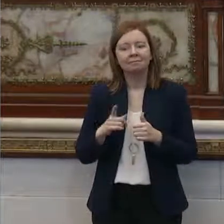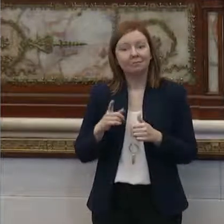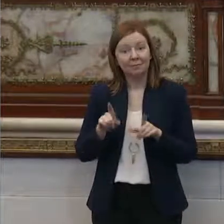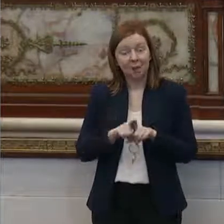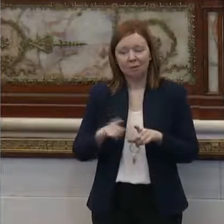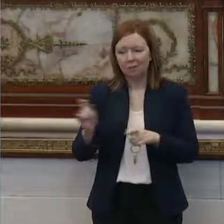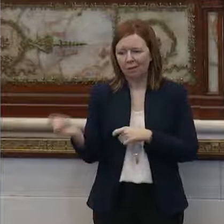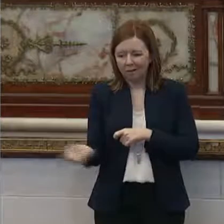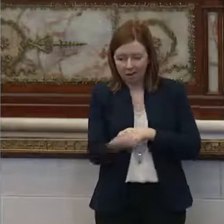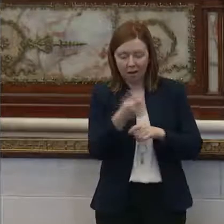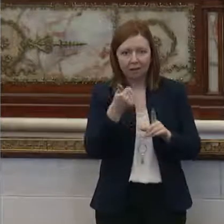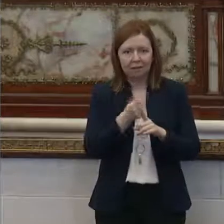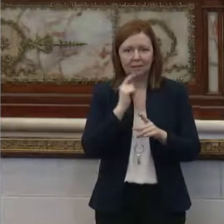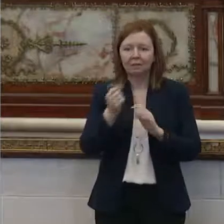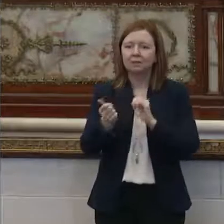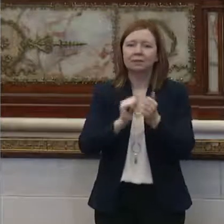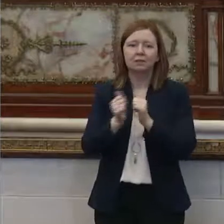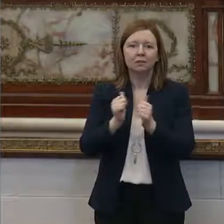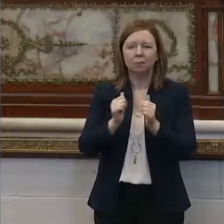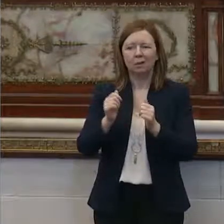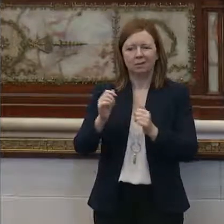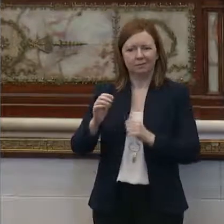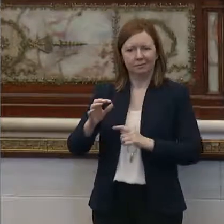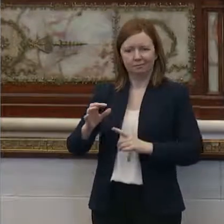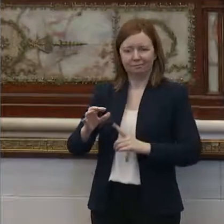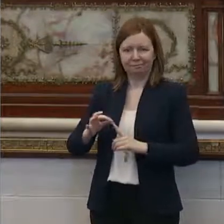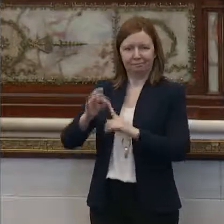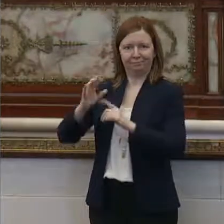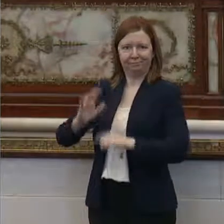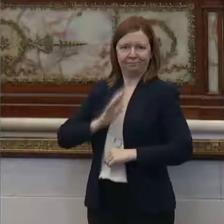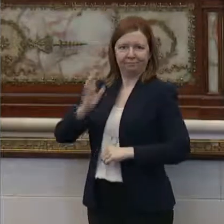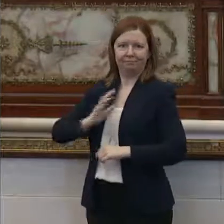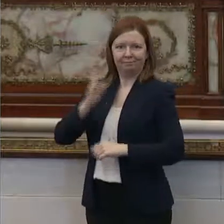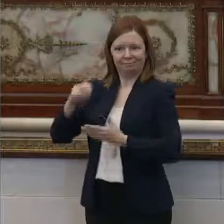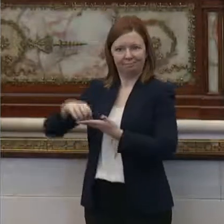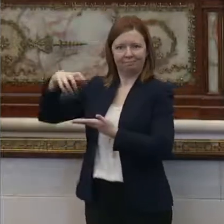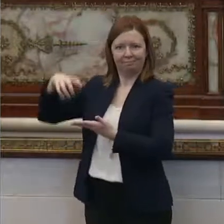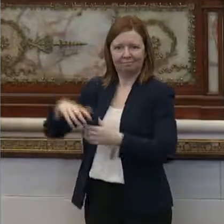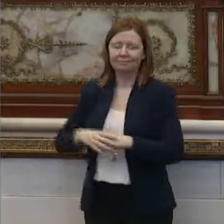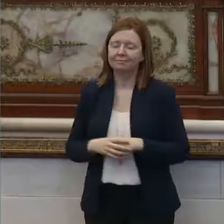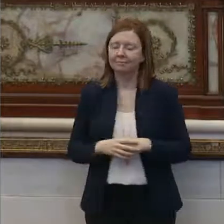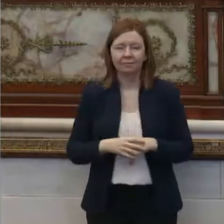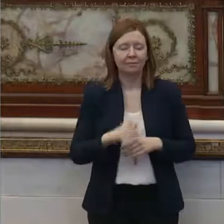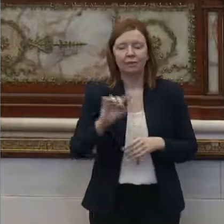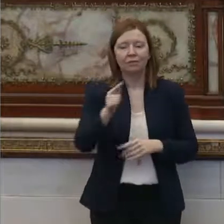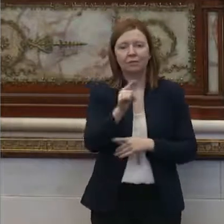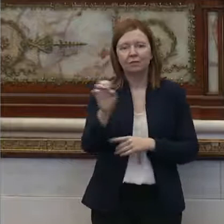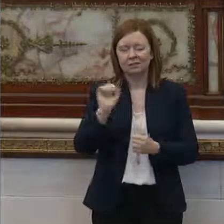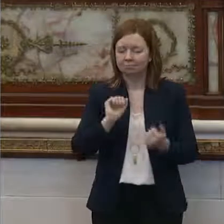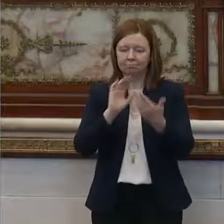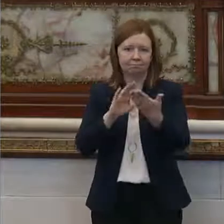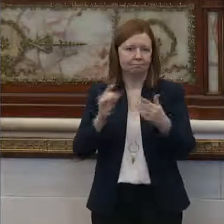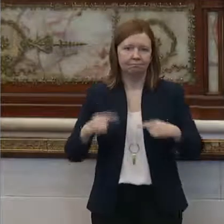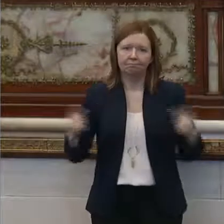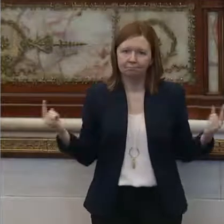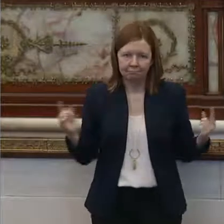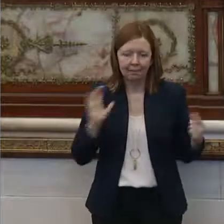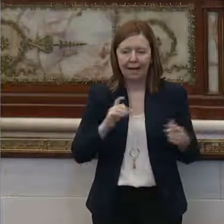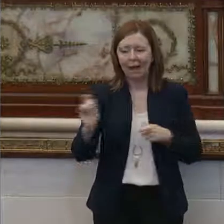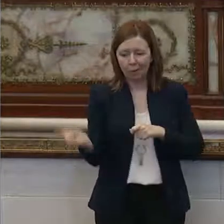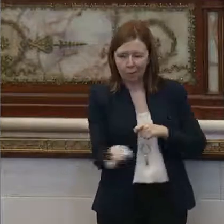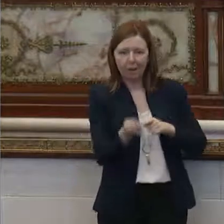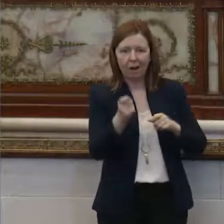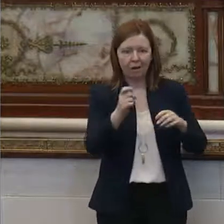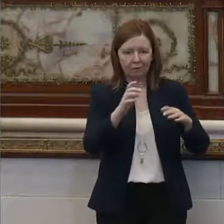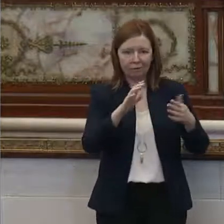many the sport of the elite and well-to-do. First, he counters that notion because our golf courses are